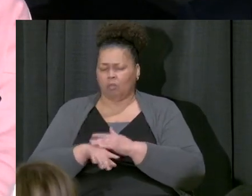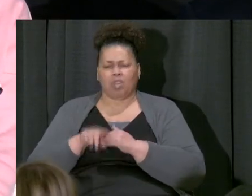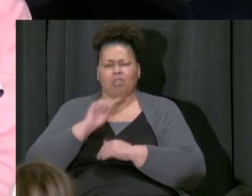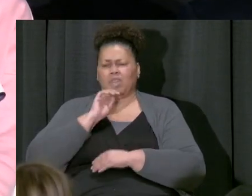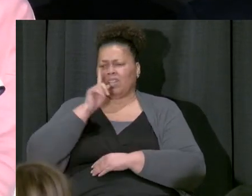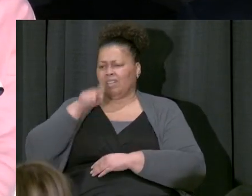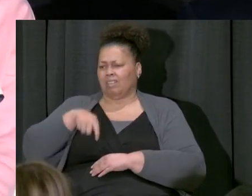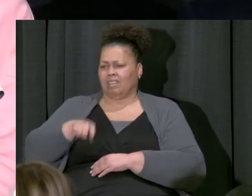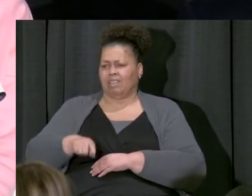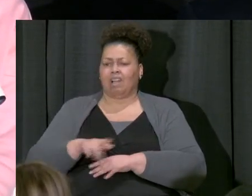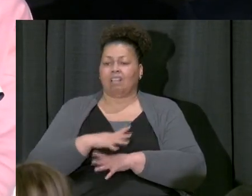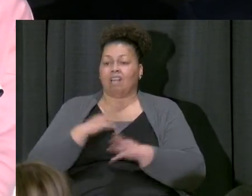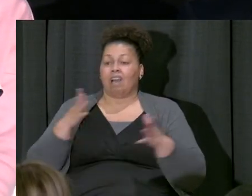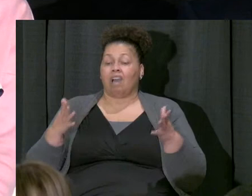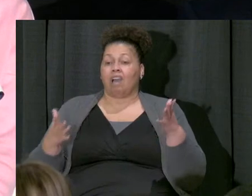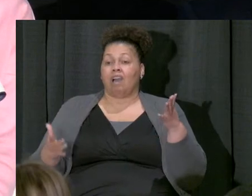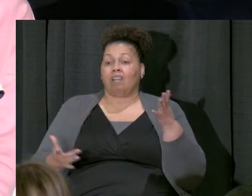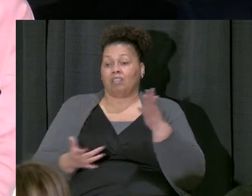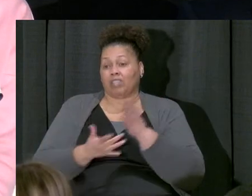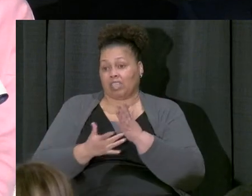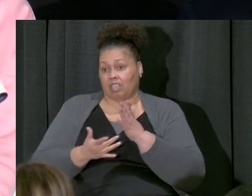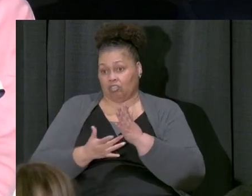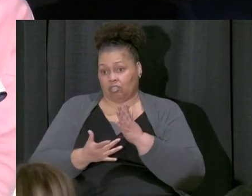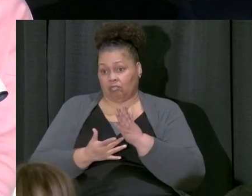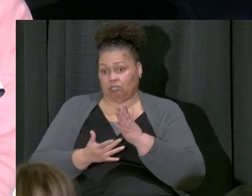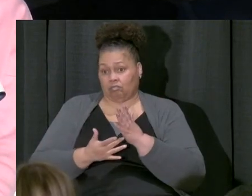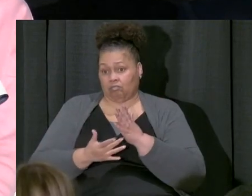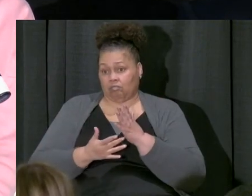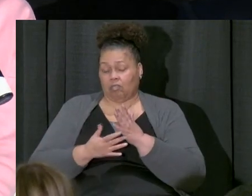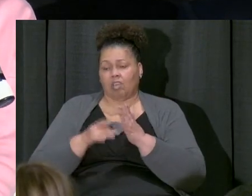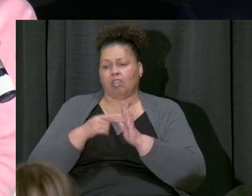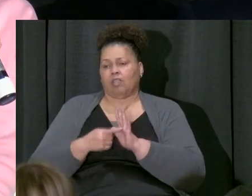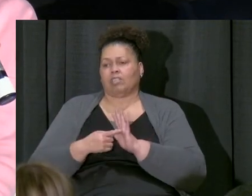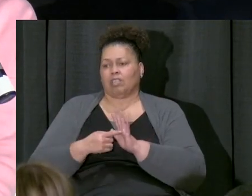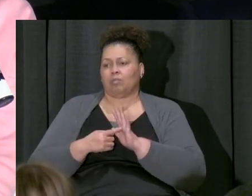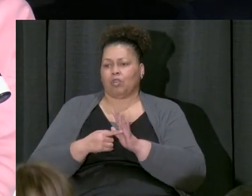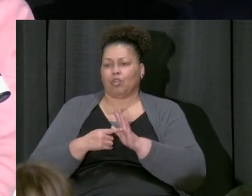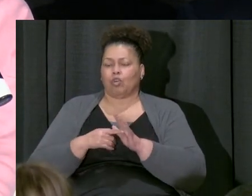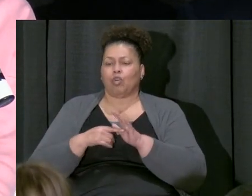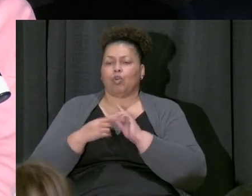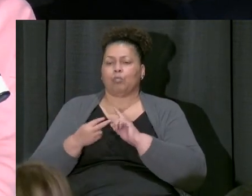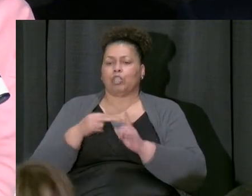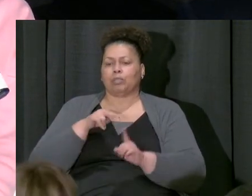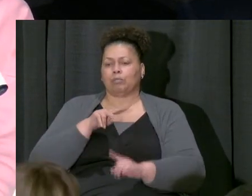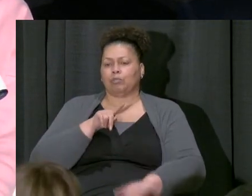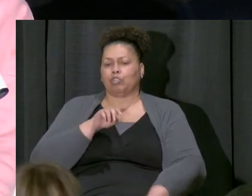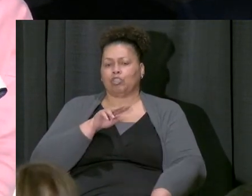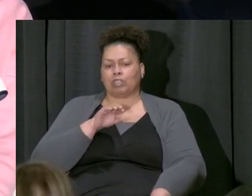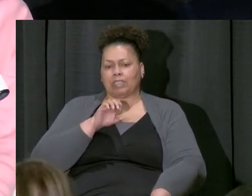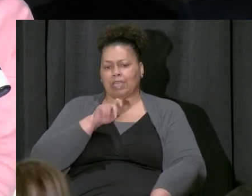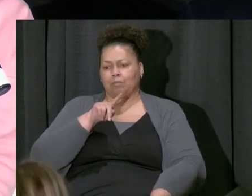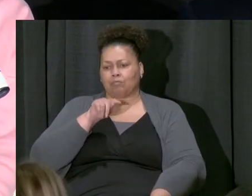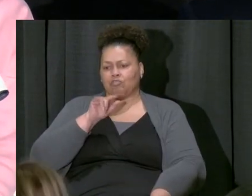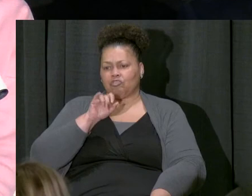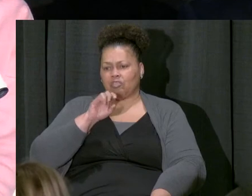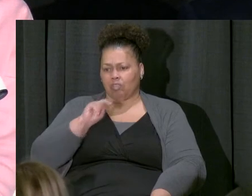a lot of technologies, like, for example, perception technology to